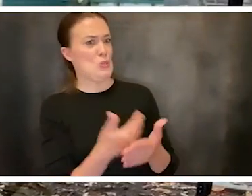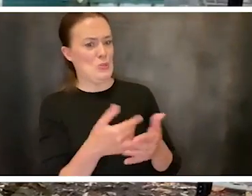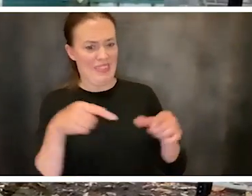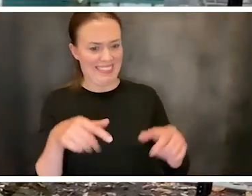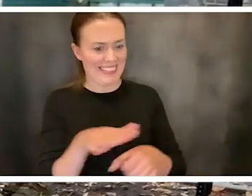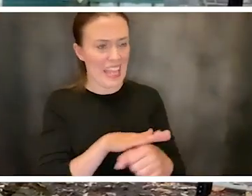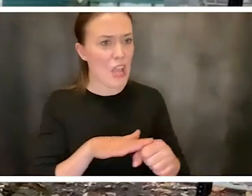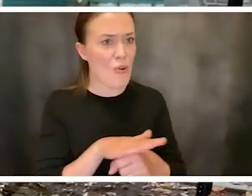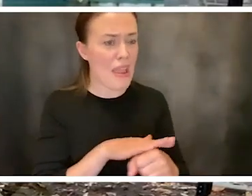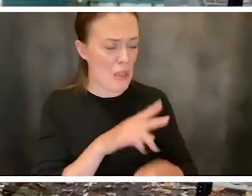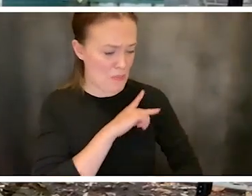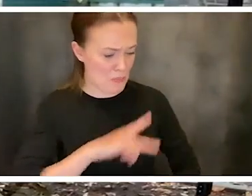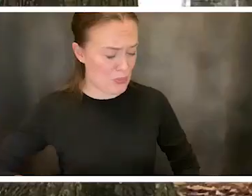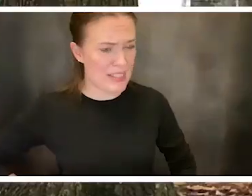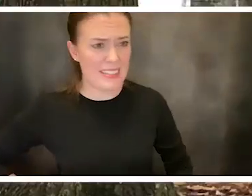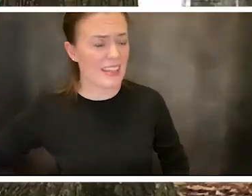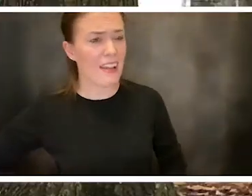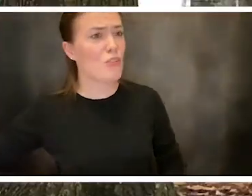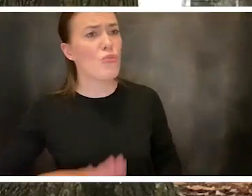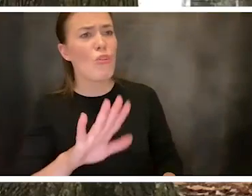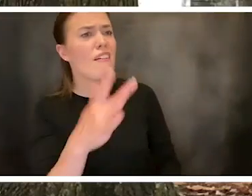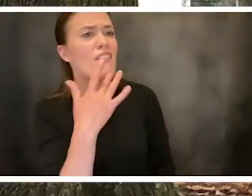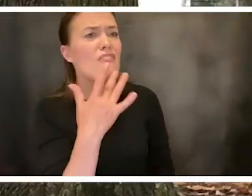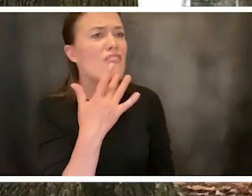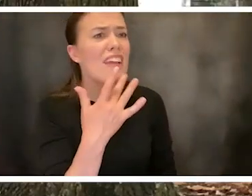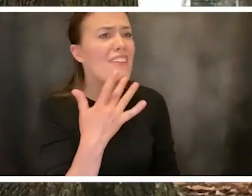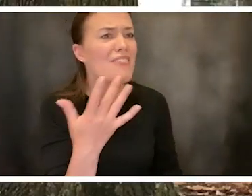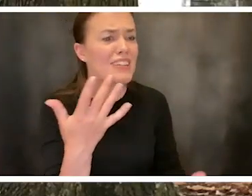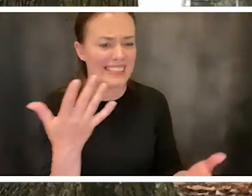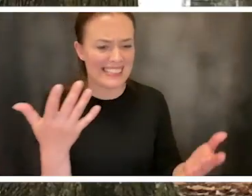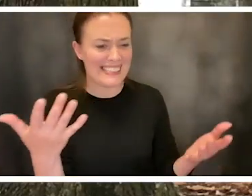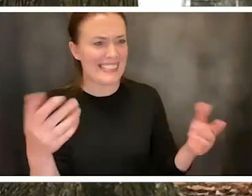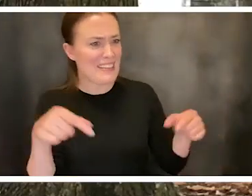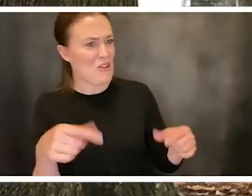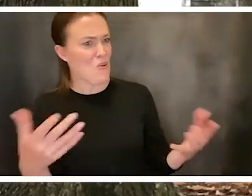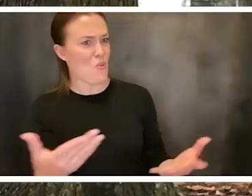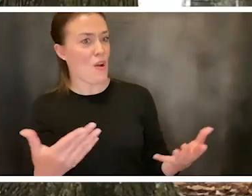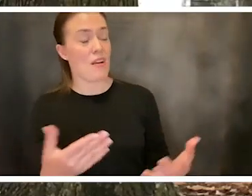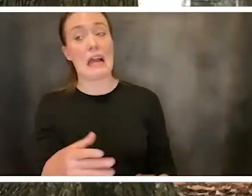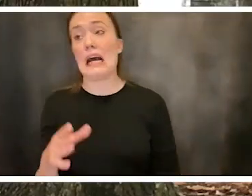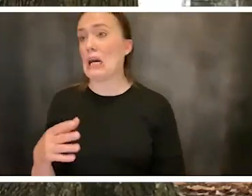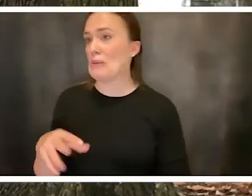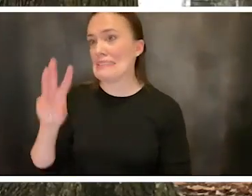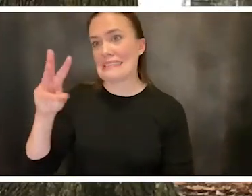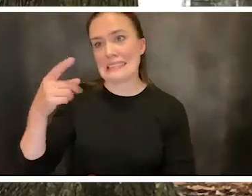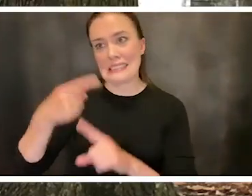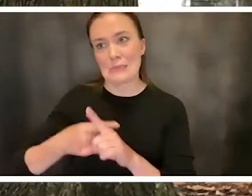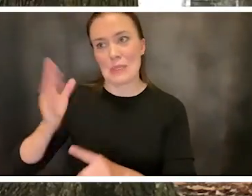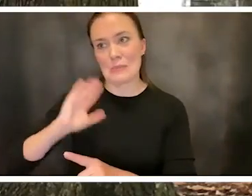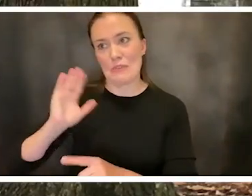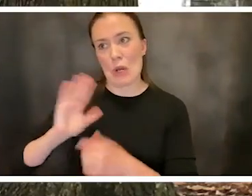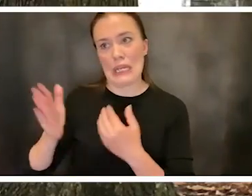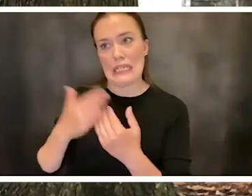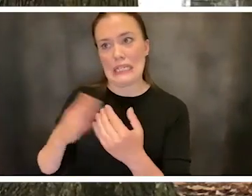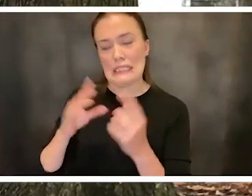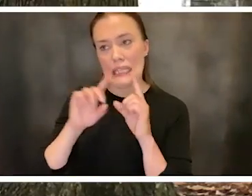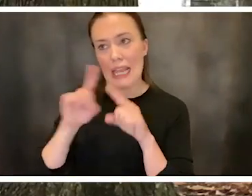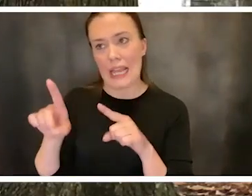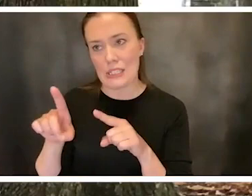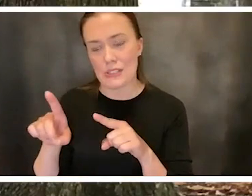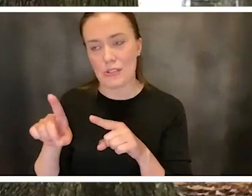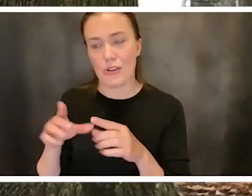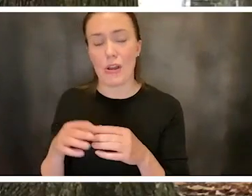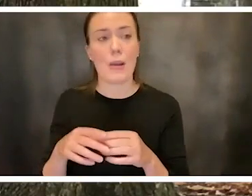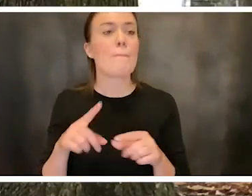be yeah, outside you know, right now. This, what are some highlights for you? It would have been such an easy question 6 months I ago. I know. And I would have had well, a or tell me list. What I should look forward so, to when